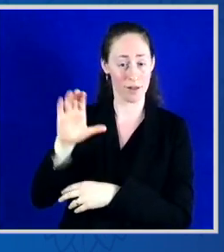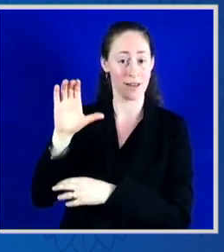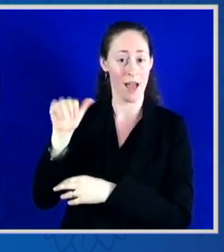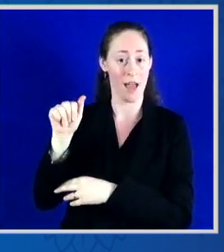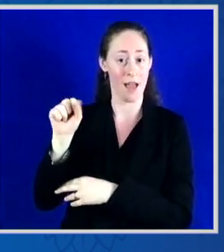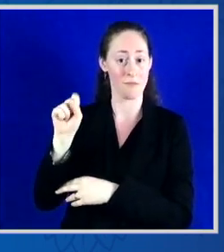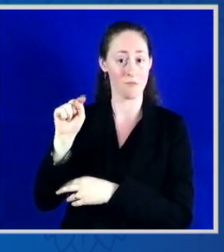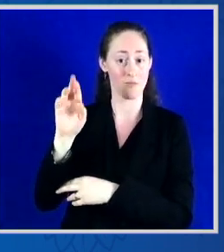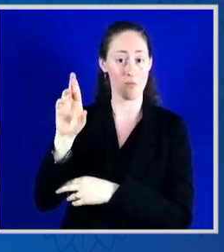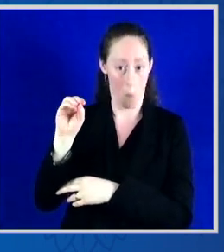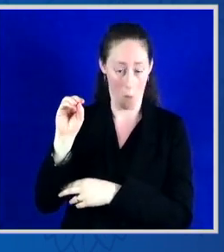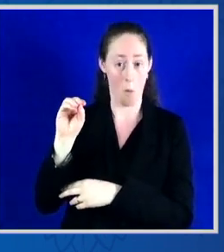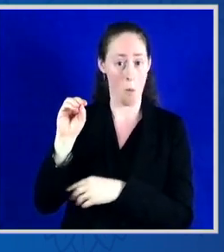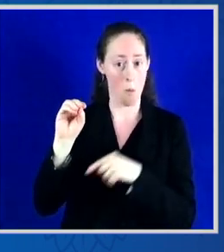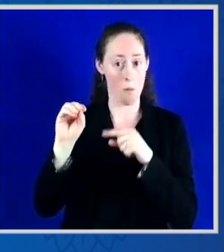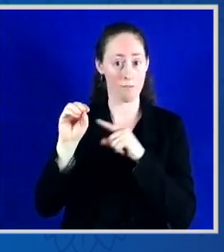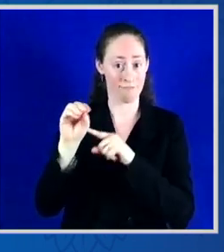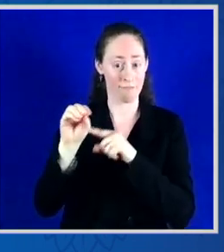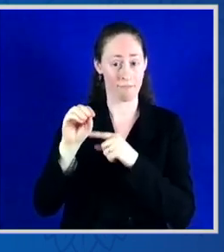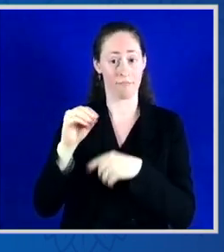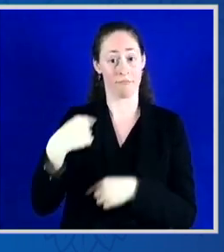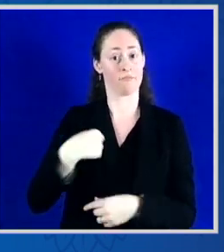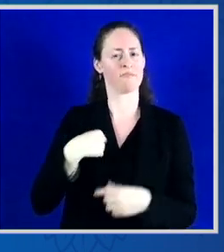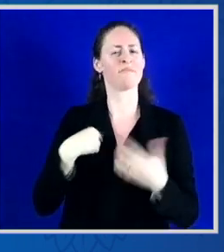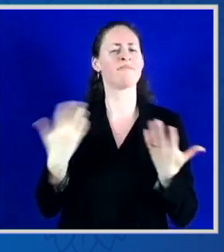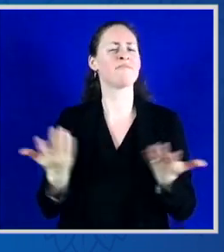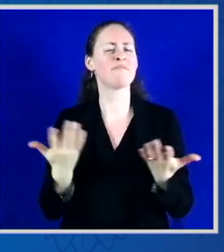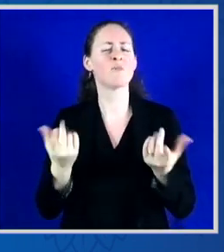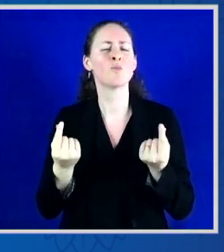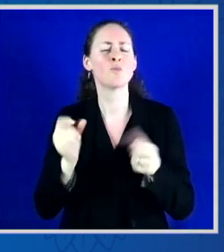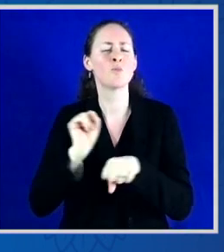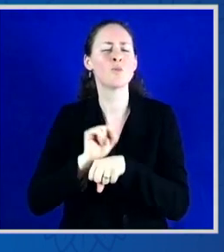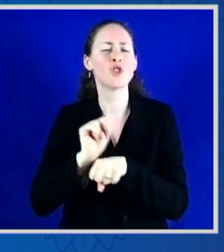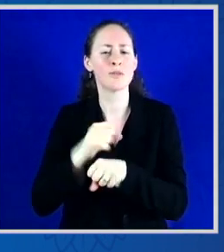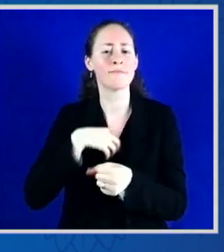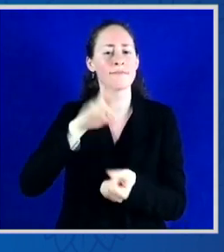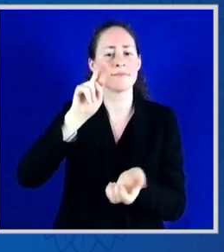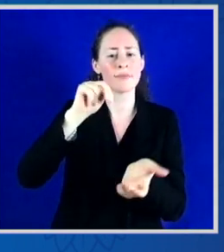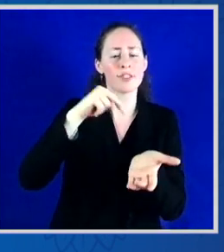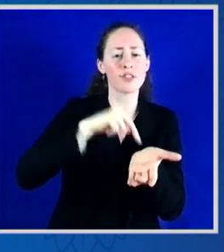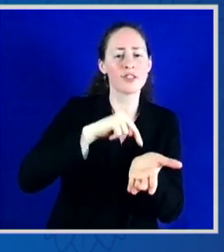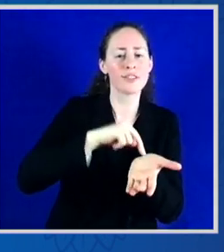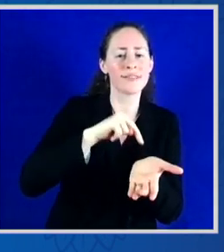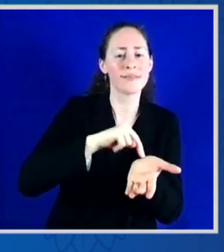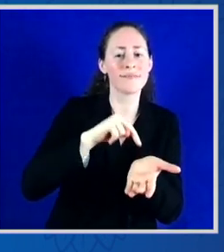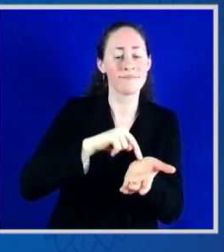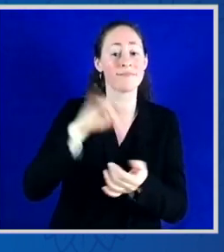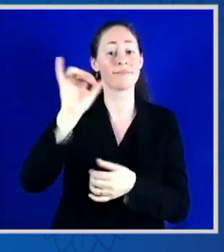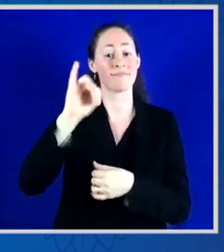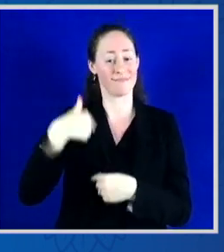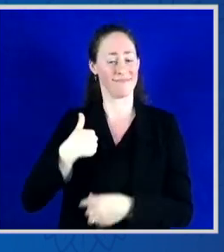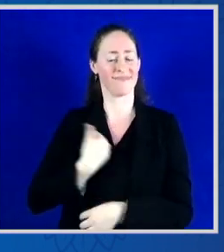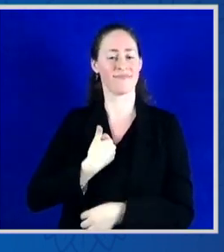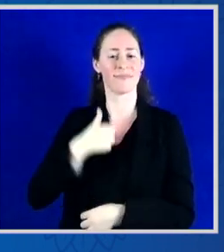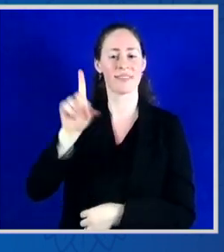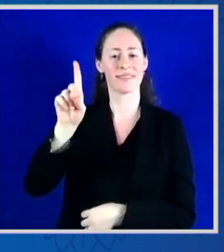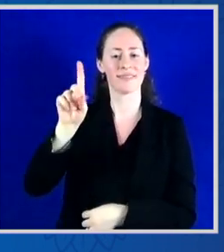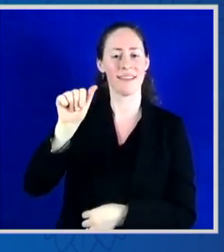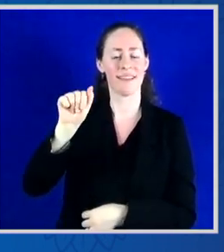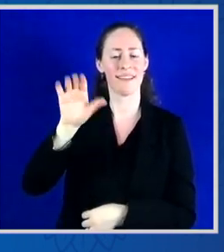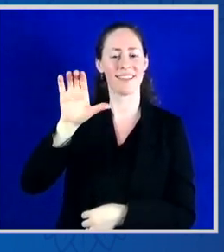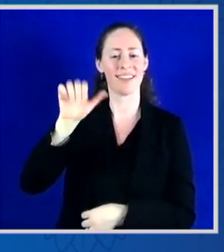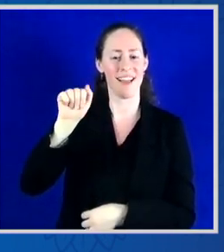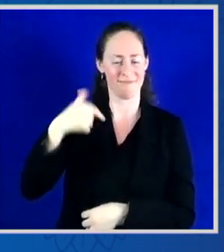nurse here in Houston, Texas, and I work for Houston Methodist West. I'm currently taking care of COVID-19 patients